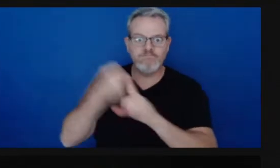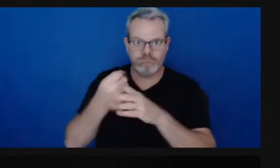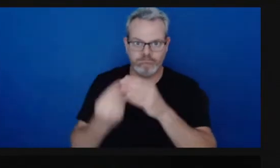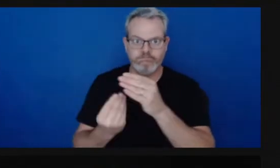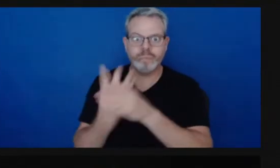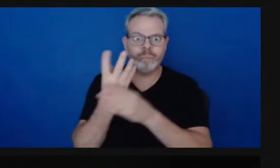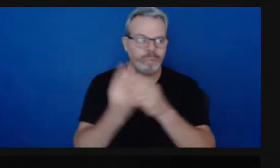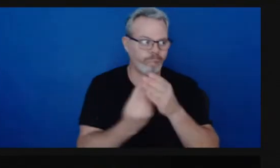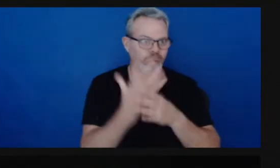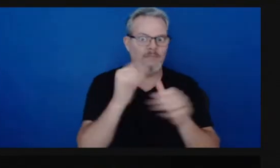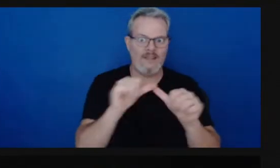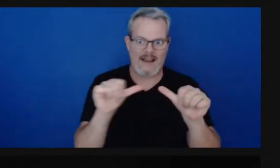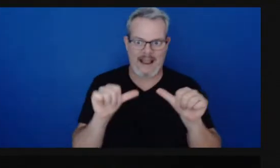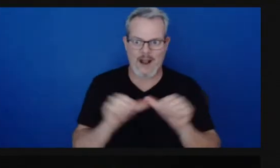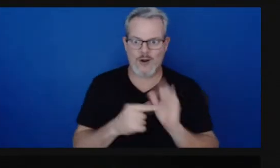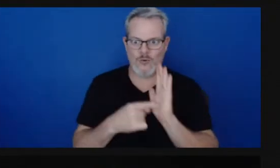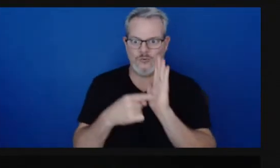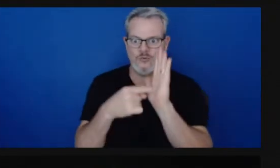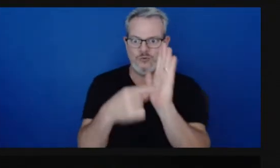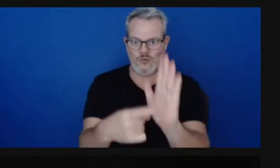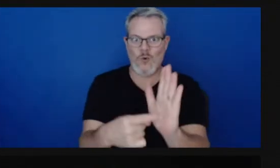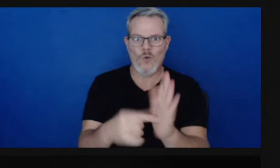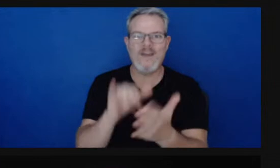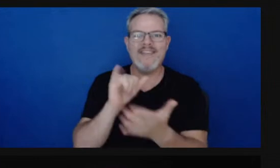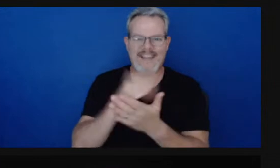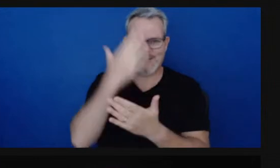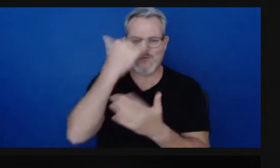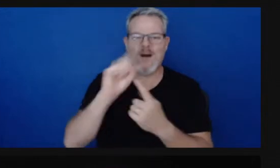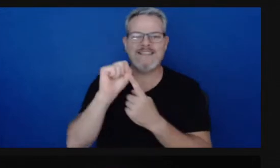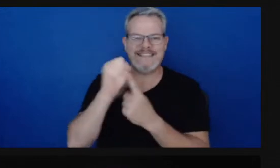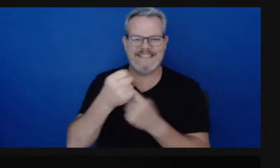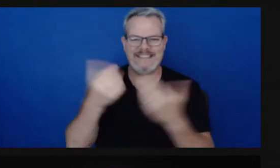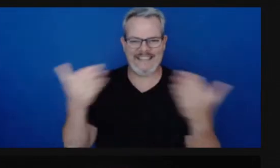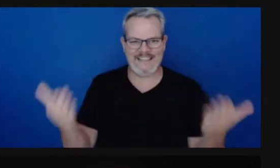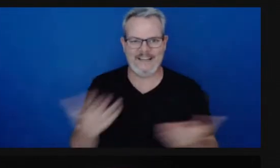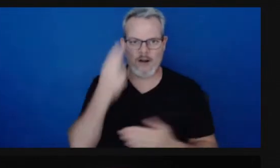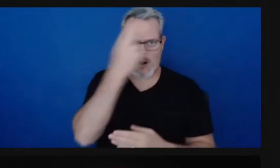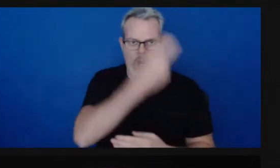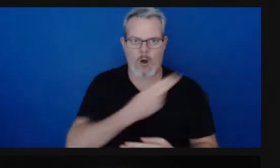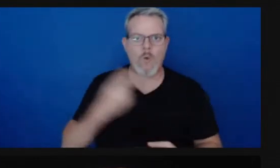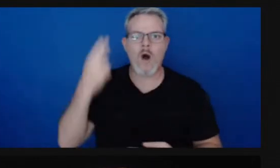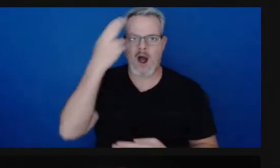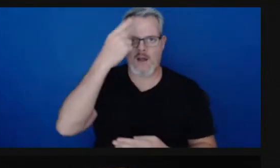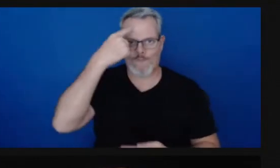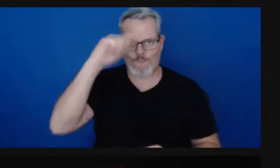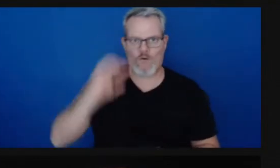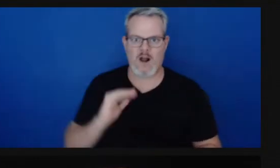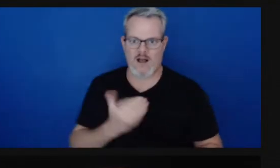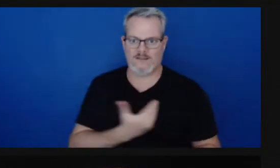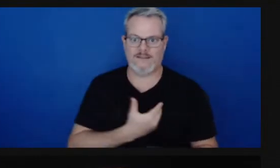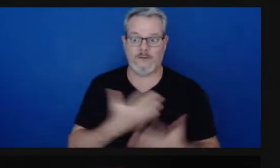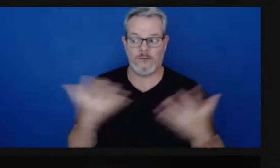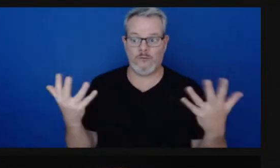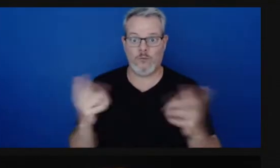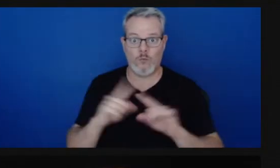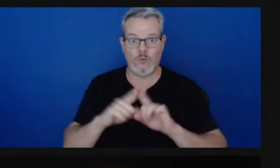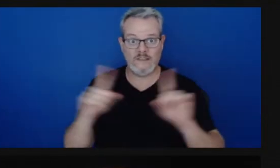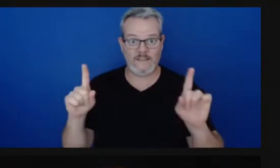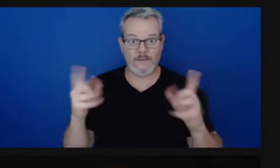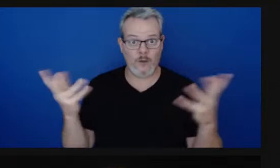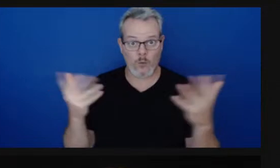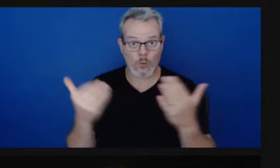without showing that worldwide, that is the case here in Hawaii for us. So what's different and what's new with the research